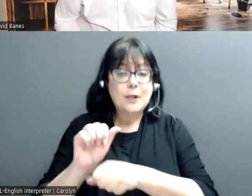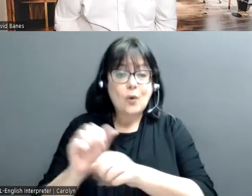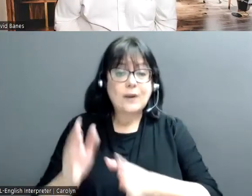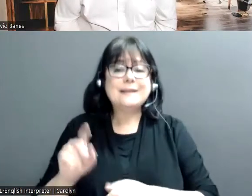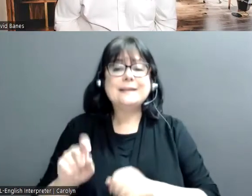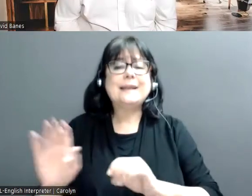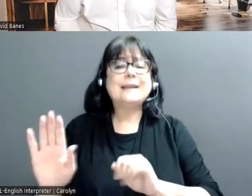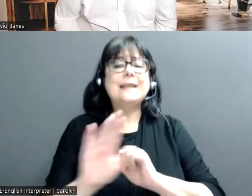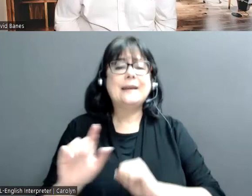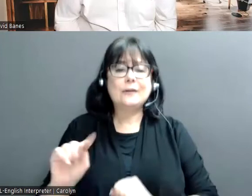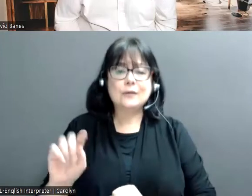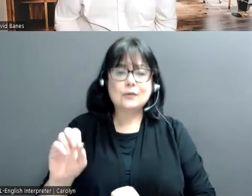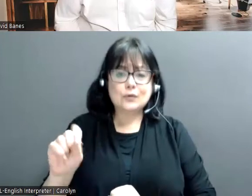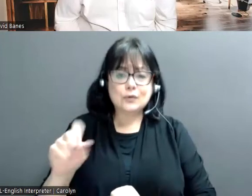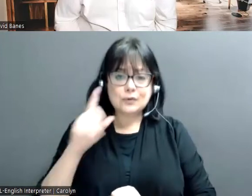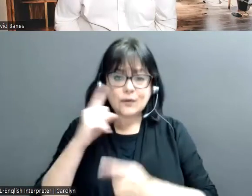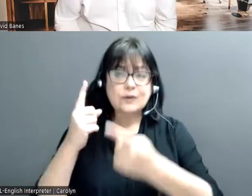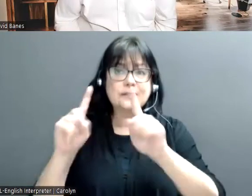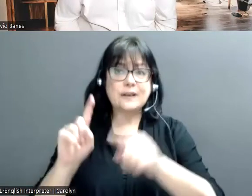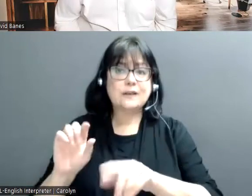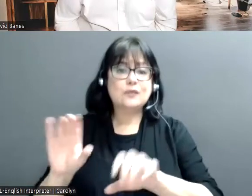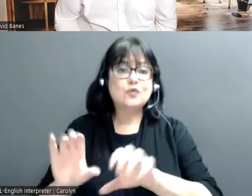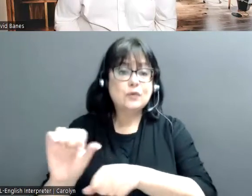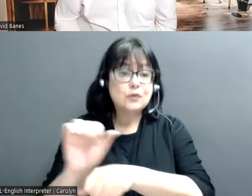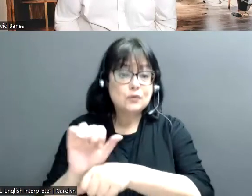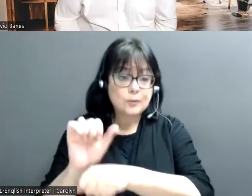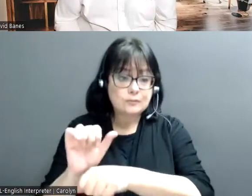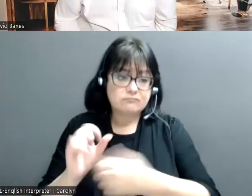that's some of the conversations where ODEN, has had that